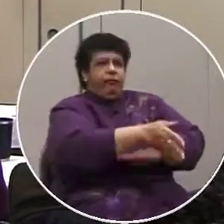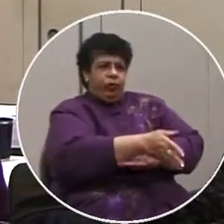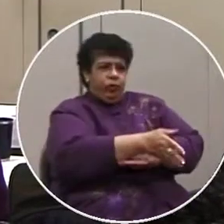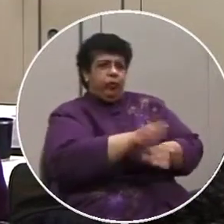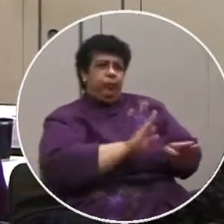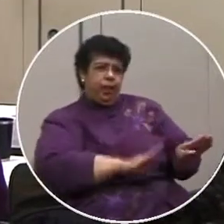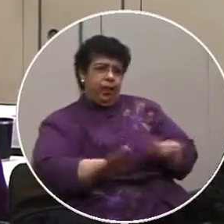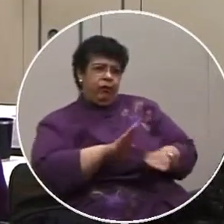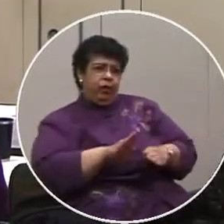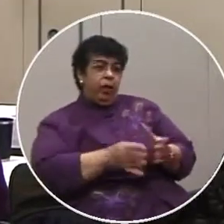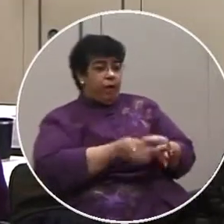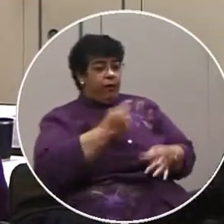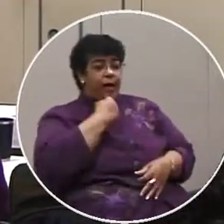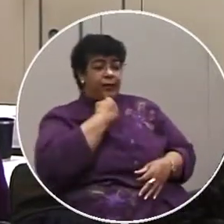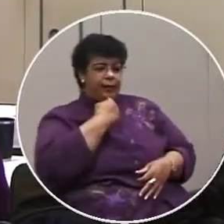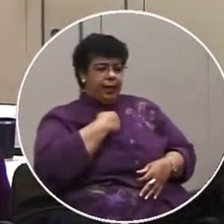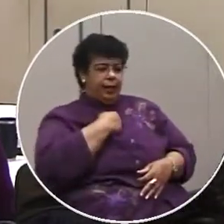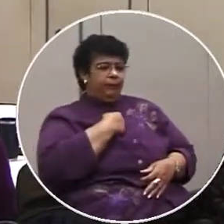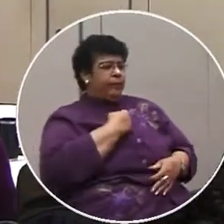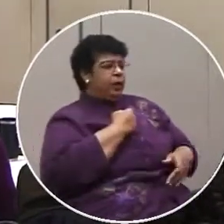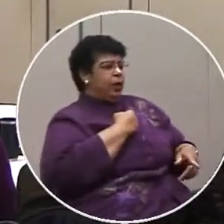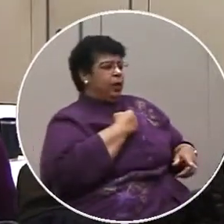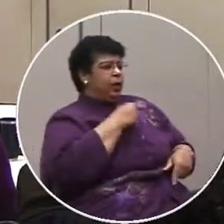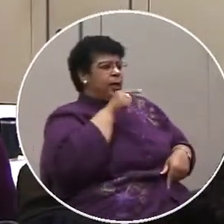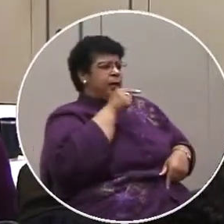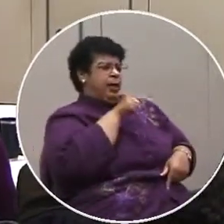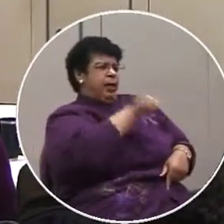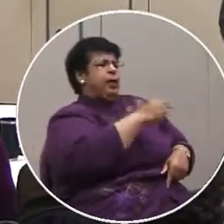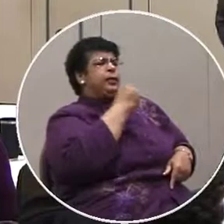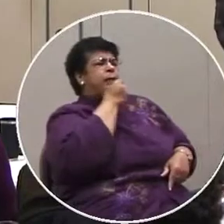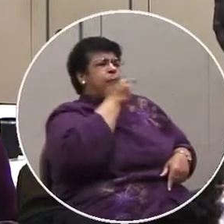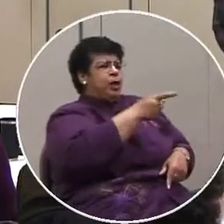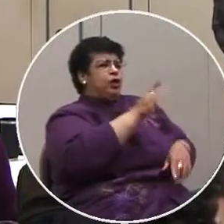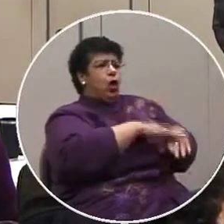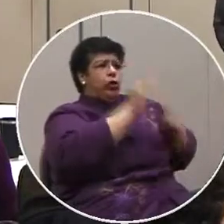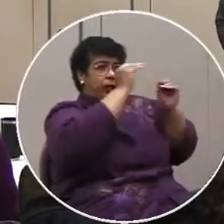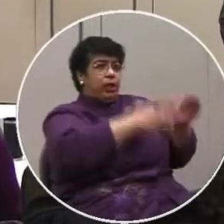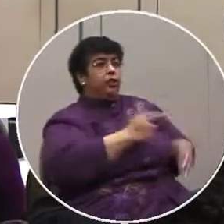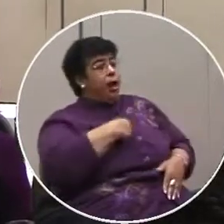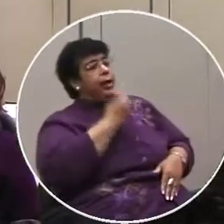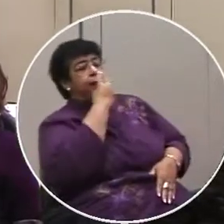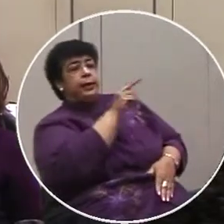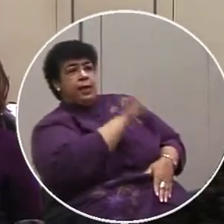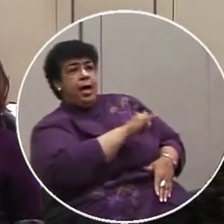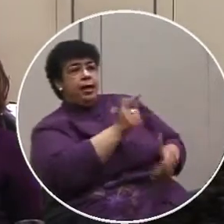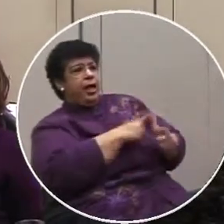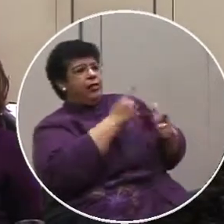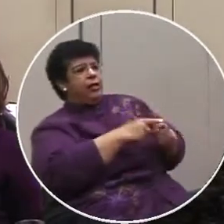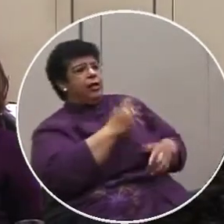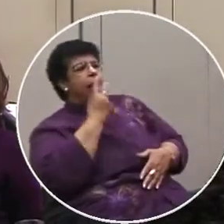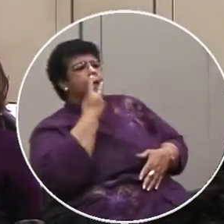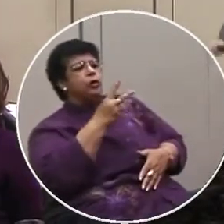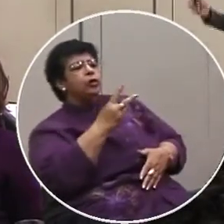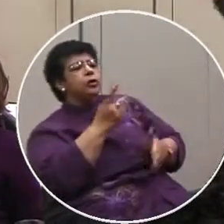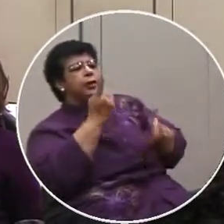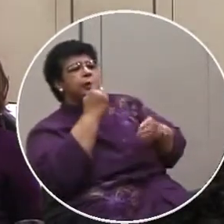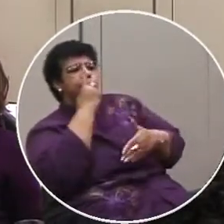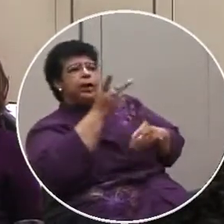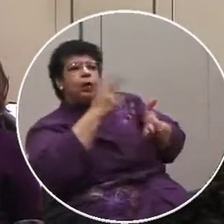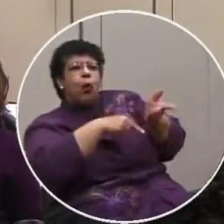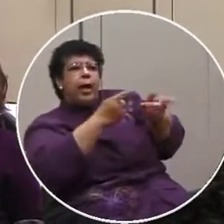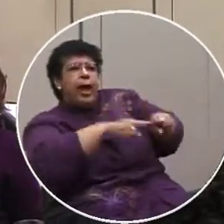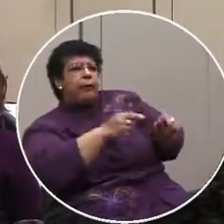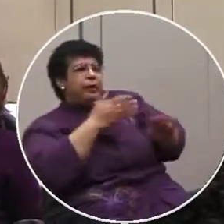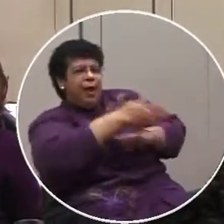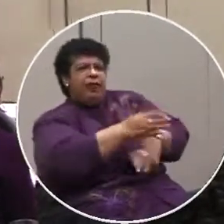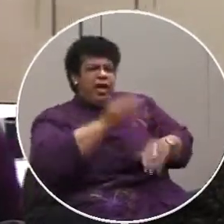If I say he spits on the teacher, I see it, and then I look to see what happens afterwards, and the teacher says, I've had it